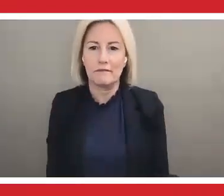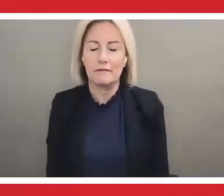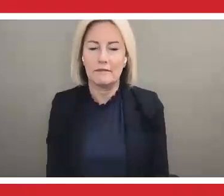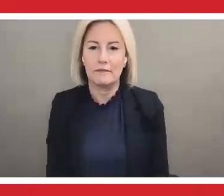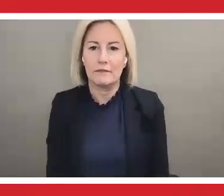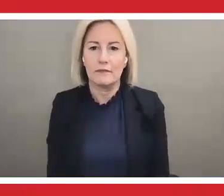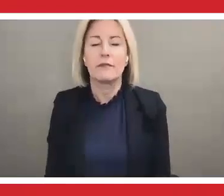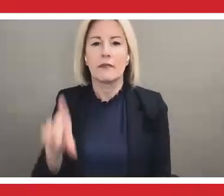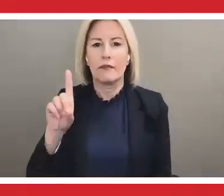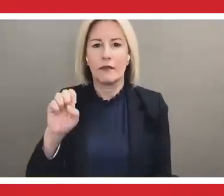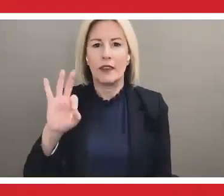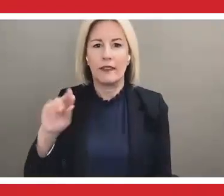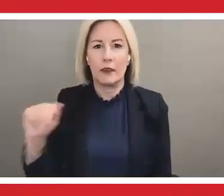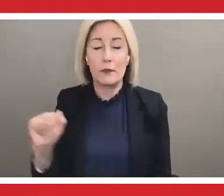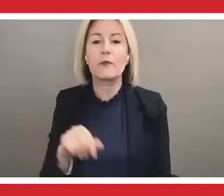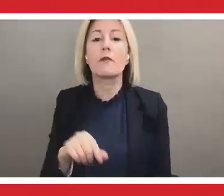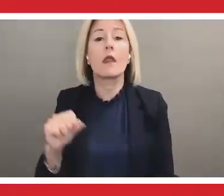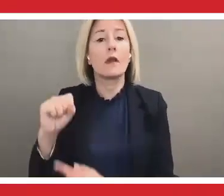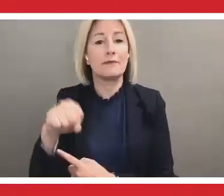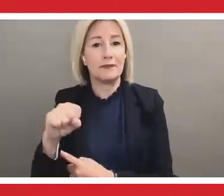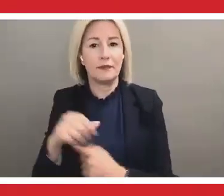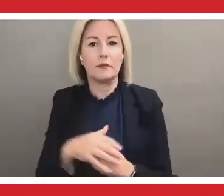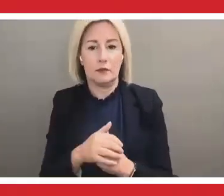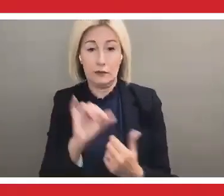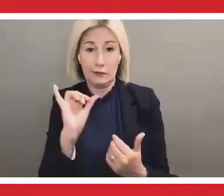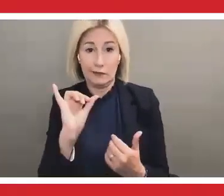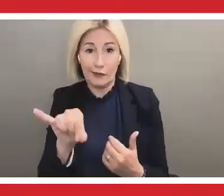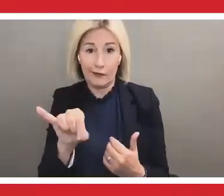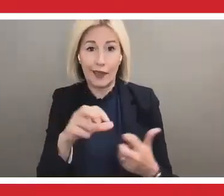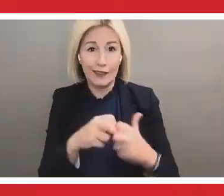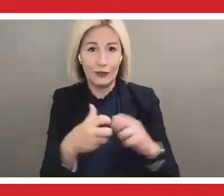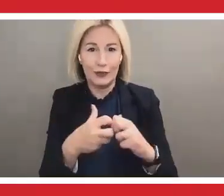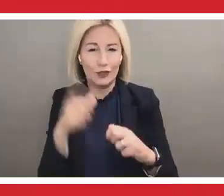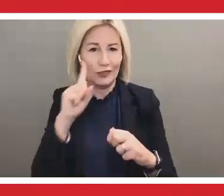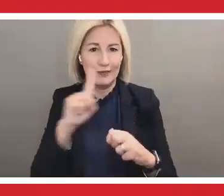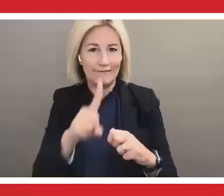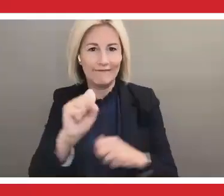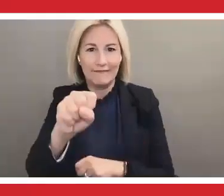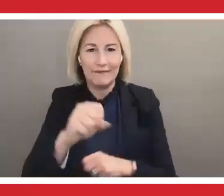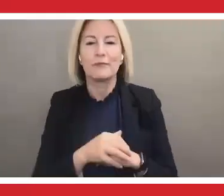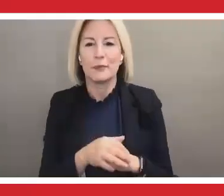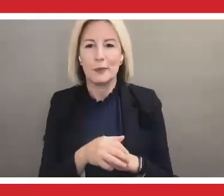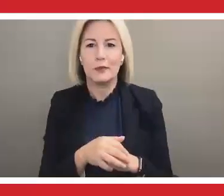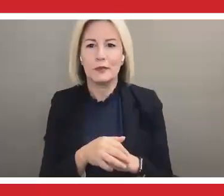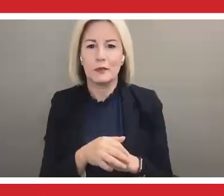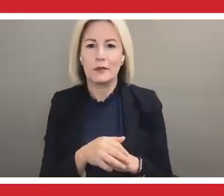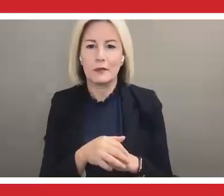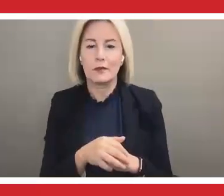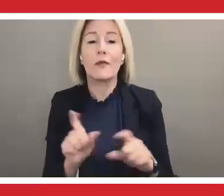Yes, that's an issue indeed. That's an issue. As you know,